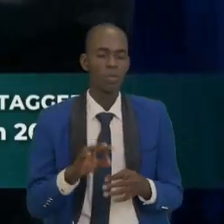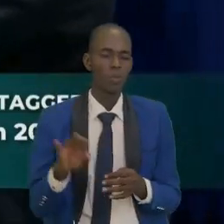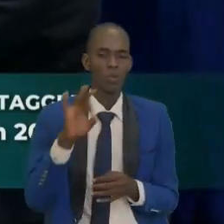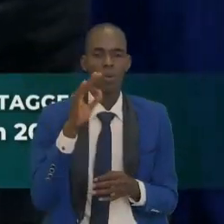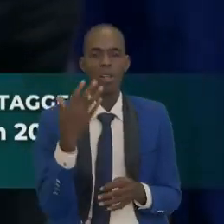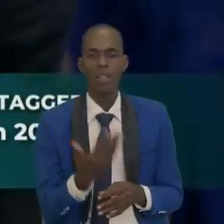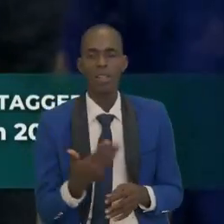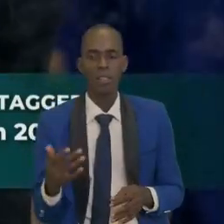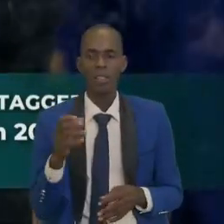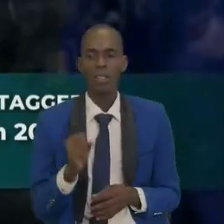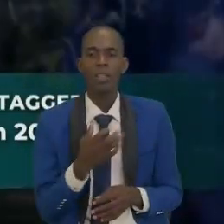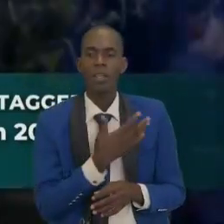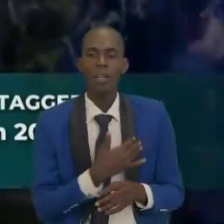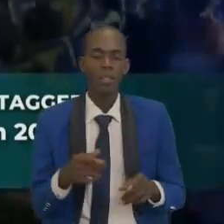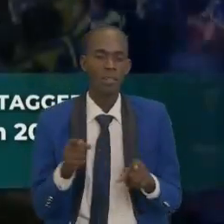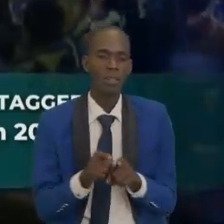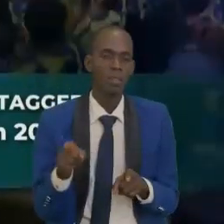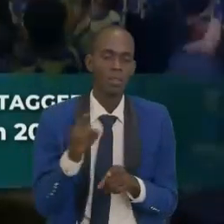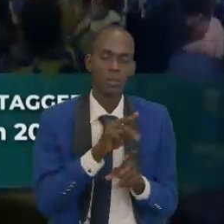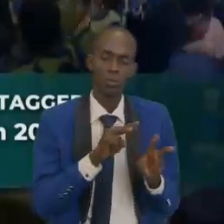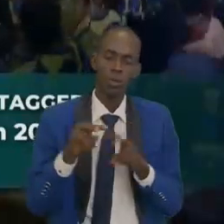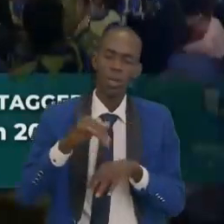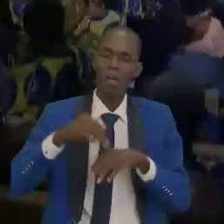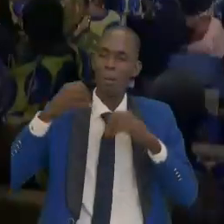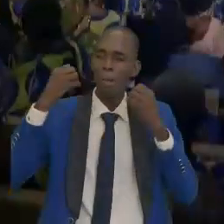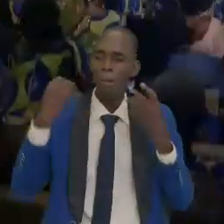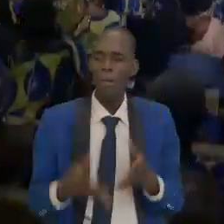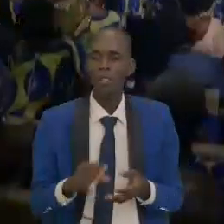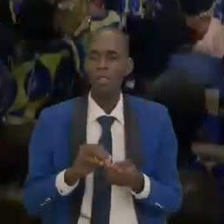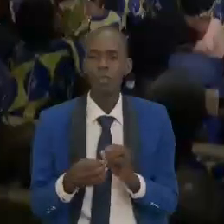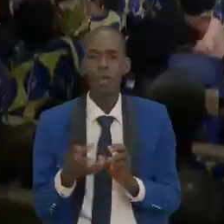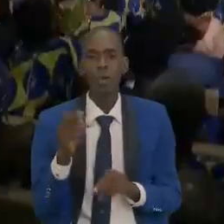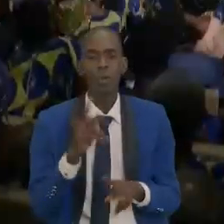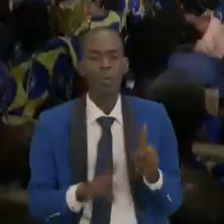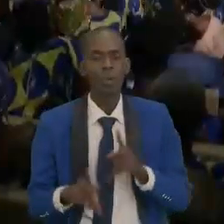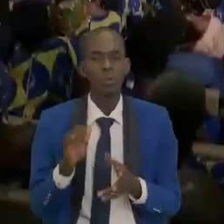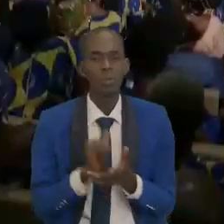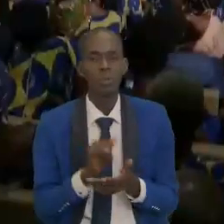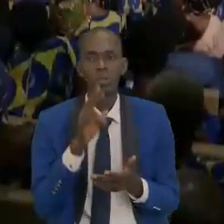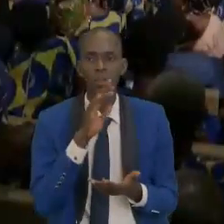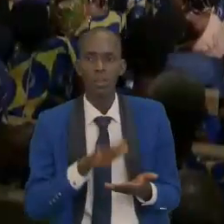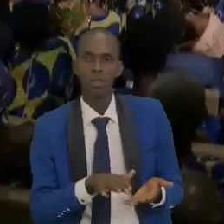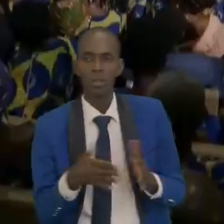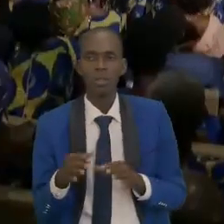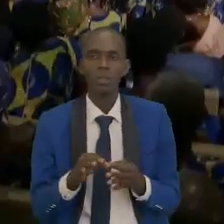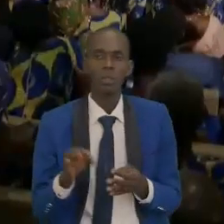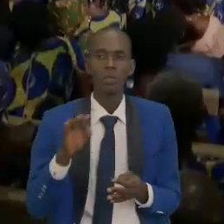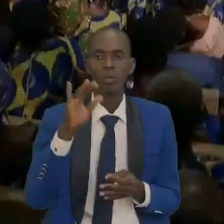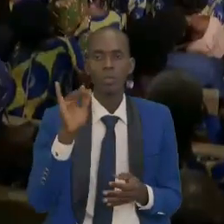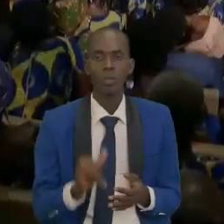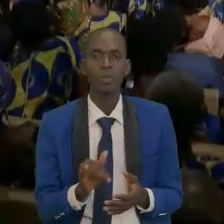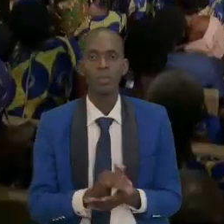and you look at the vast number of those who are dead spiritually yeah